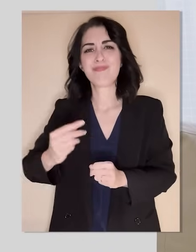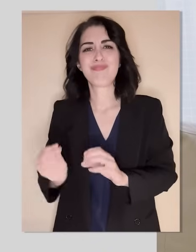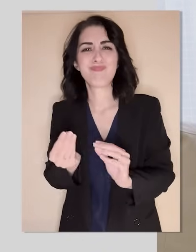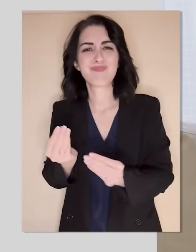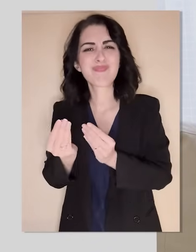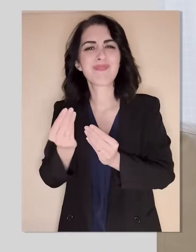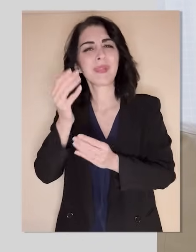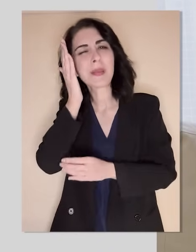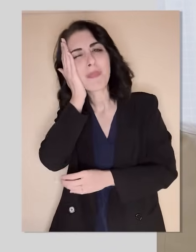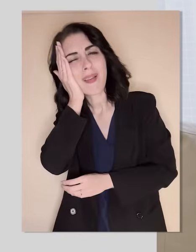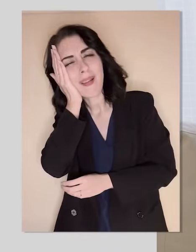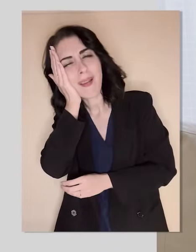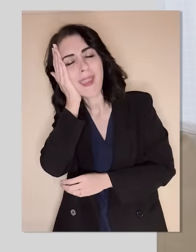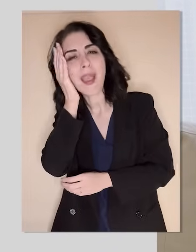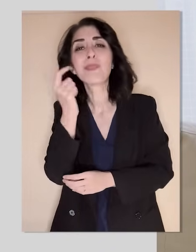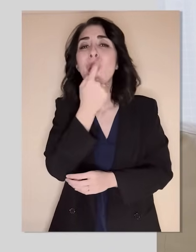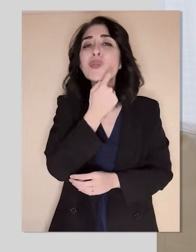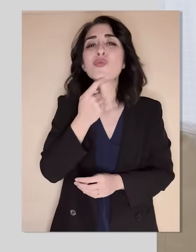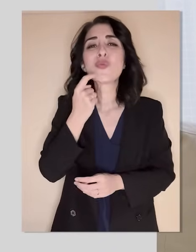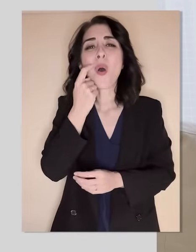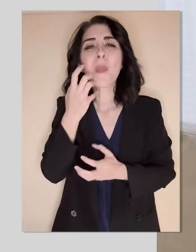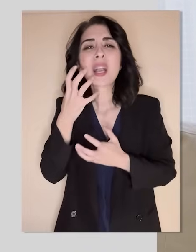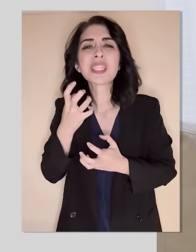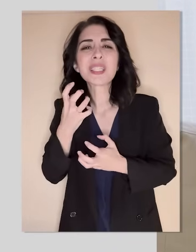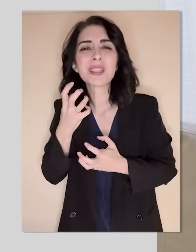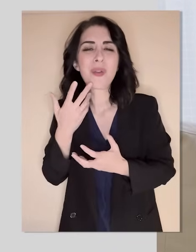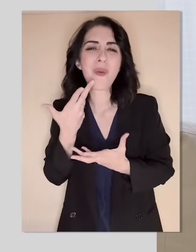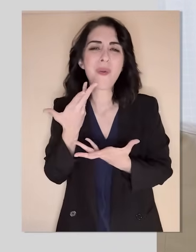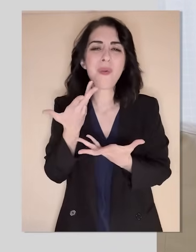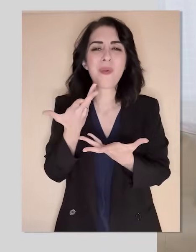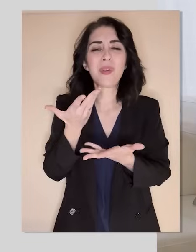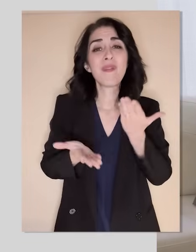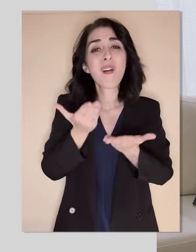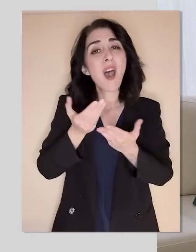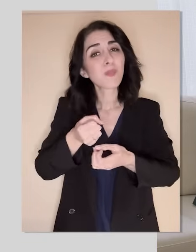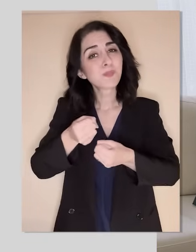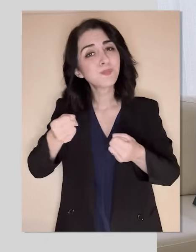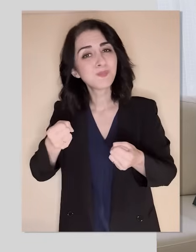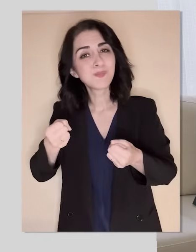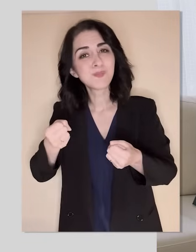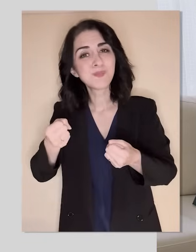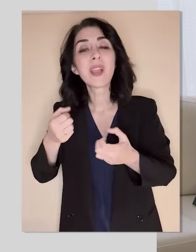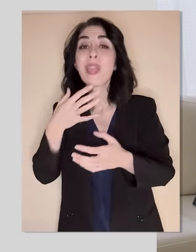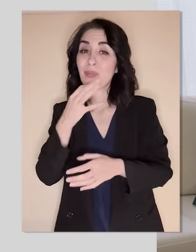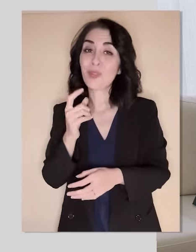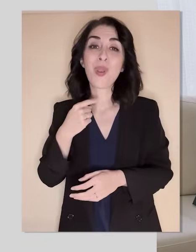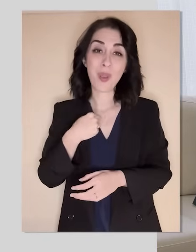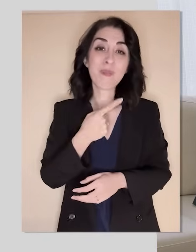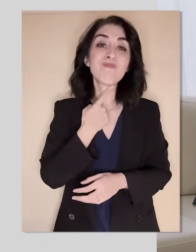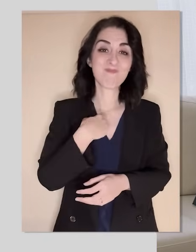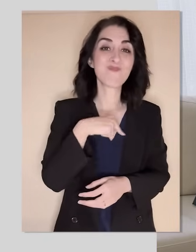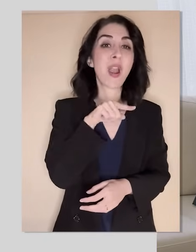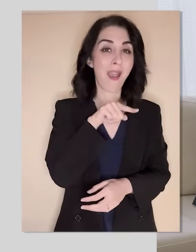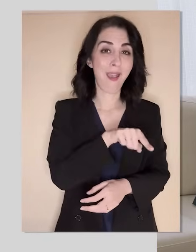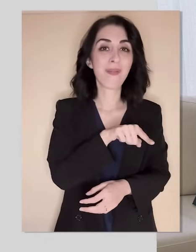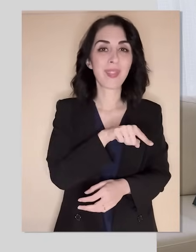And that's one of the main reasons I like these drugs. We have four of them. I know you have three of